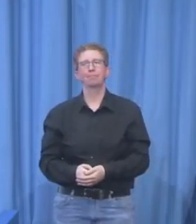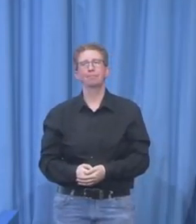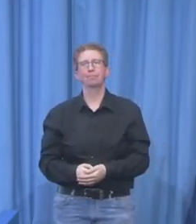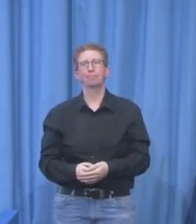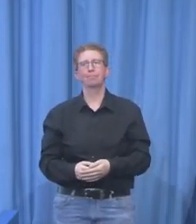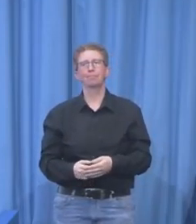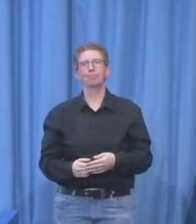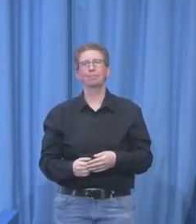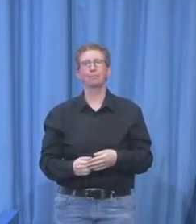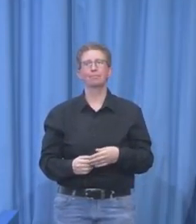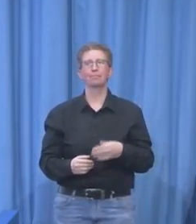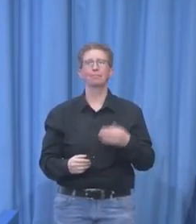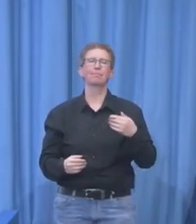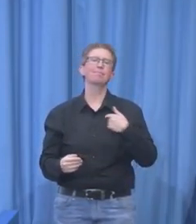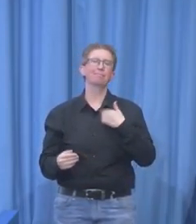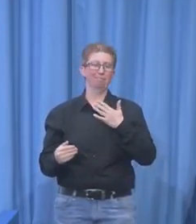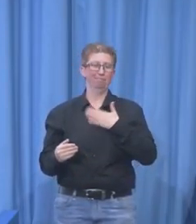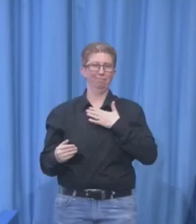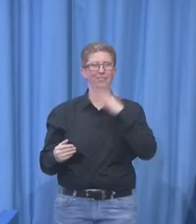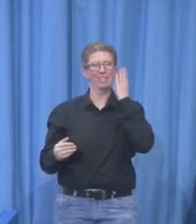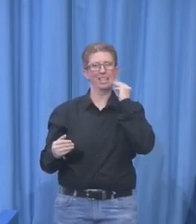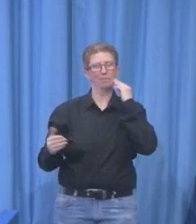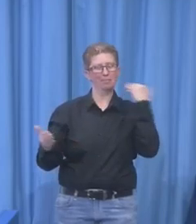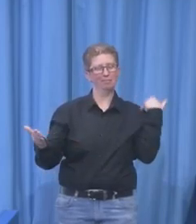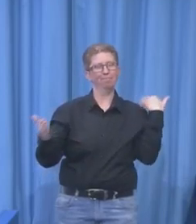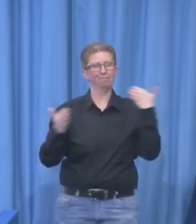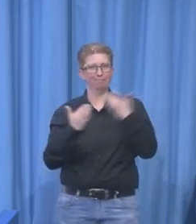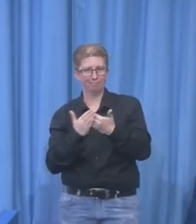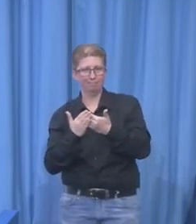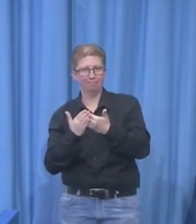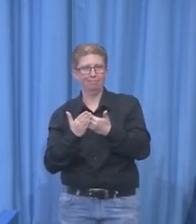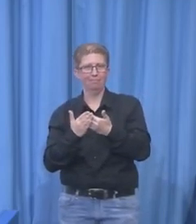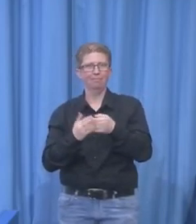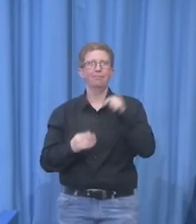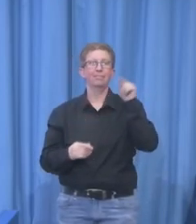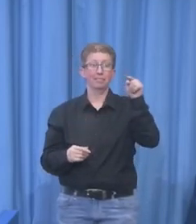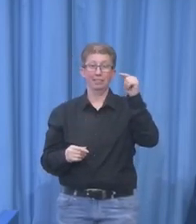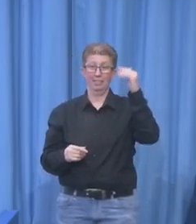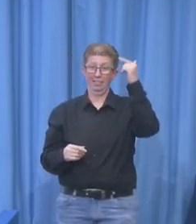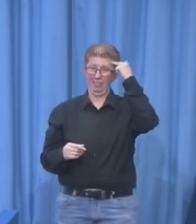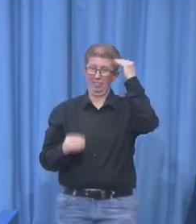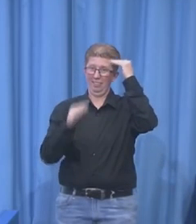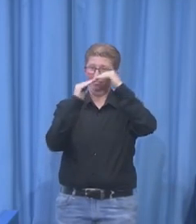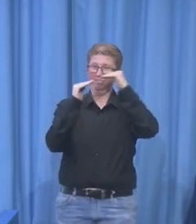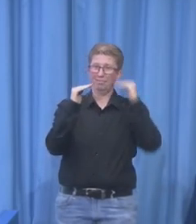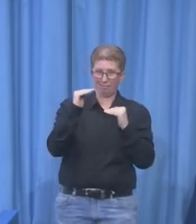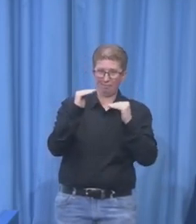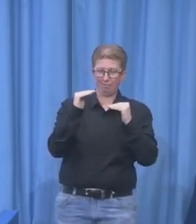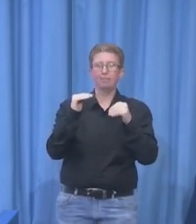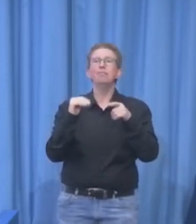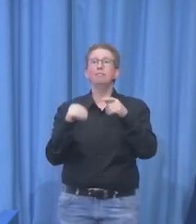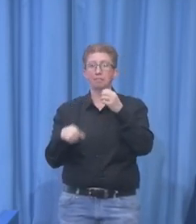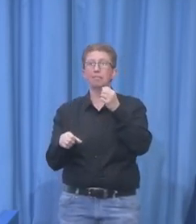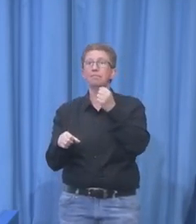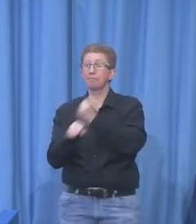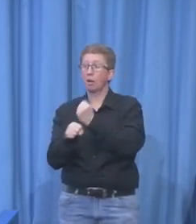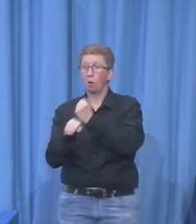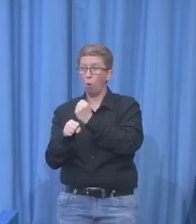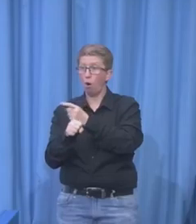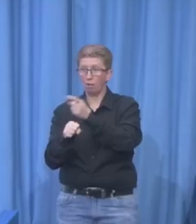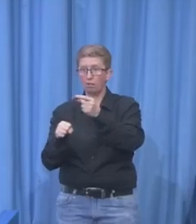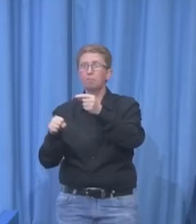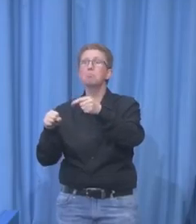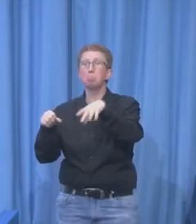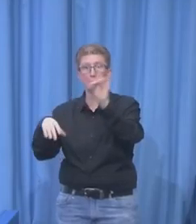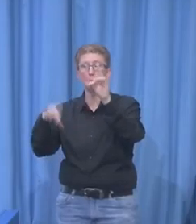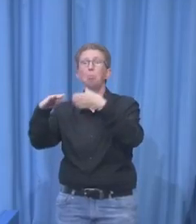some level of support. And the other thing I suppose that's changed, I suppose, in Ireland is that we've had a huge number of people